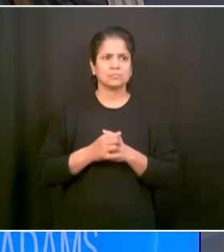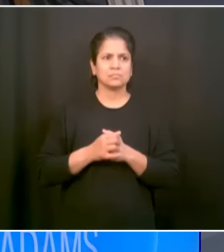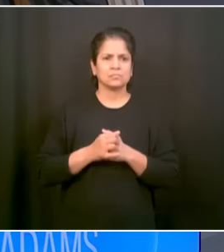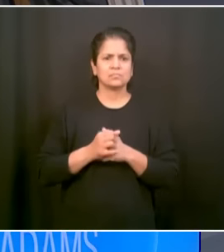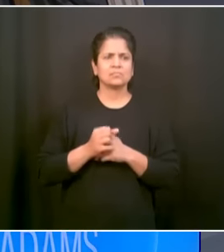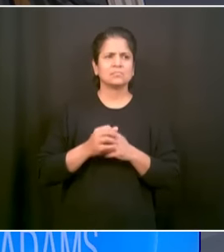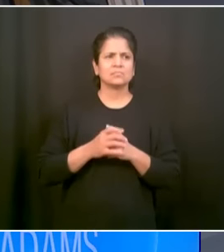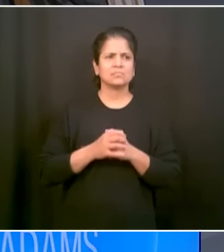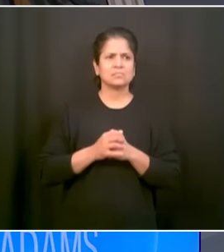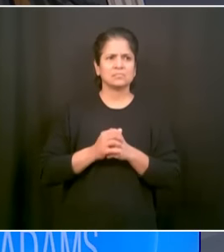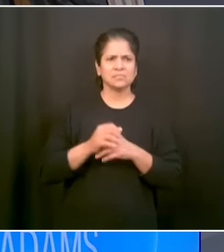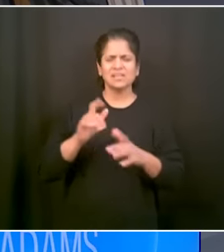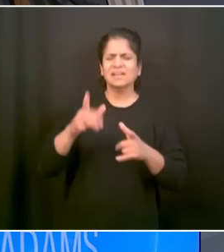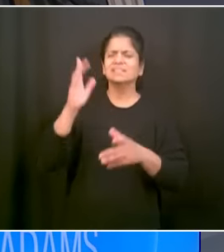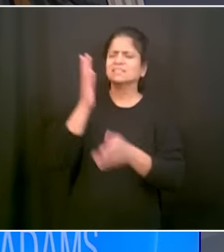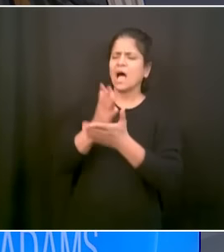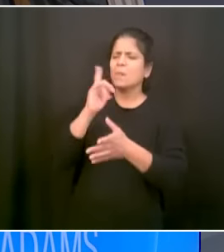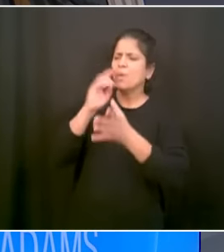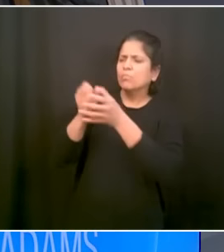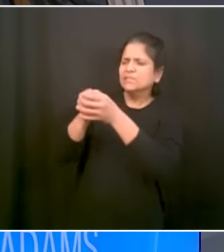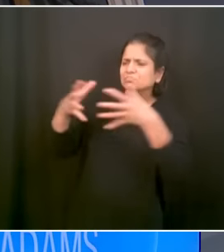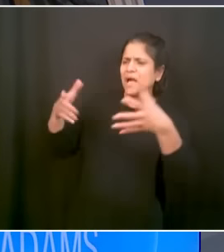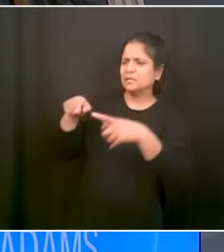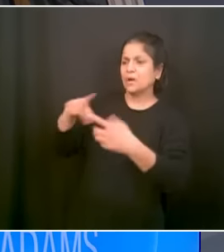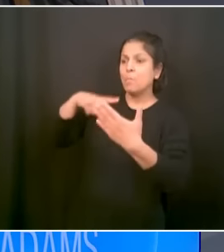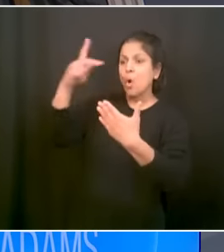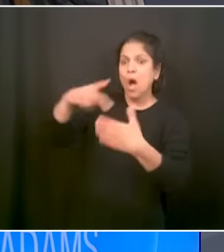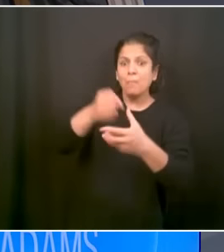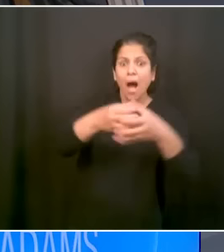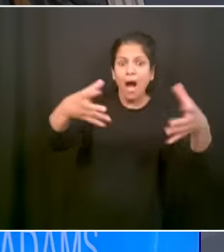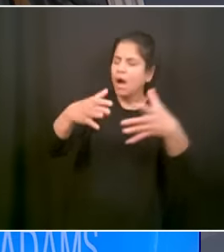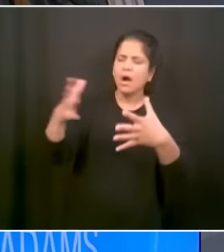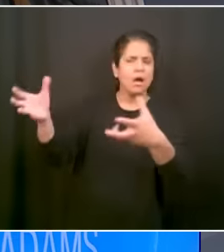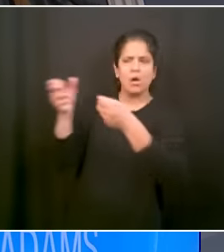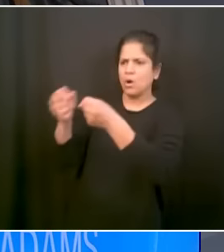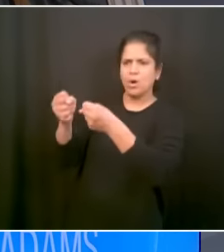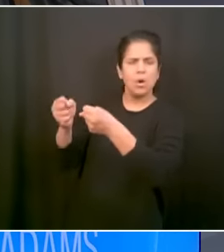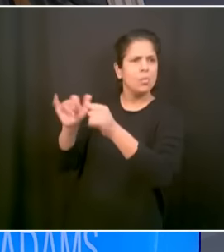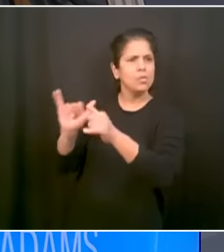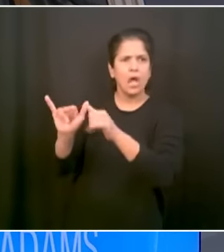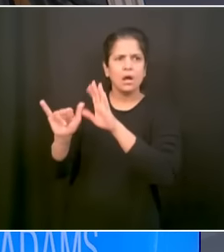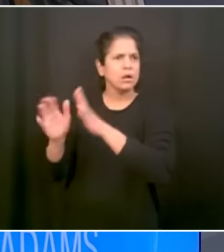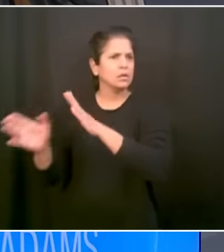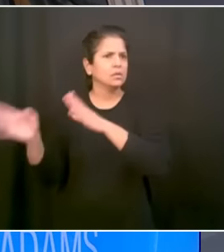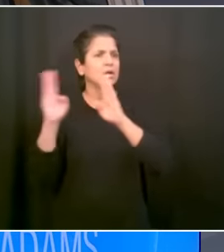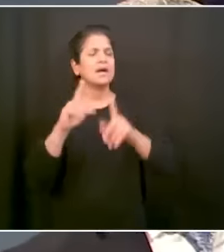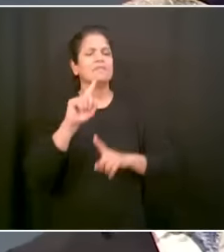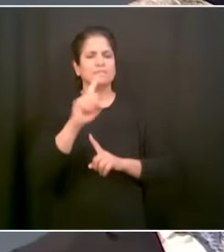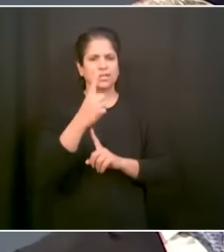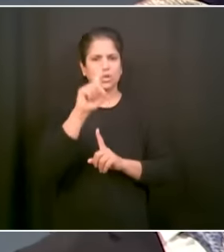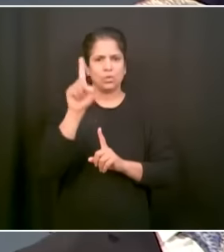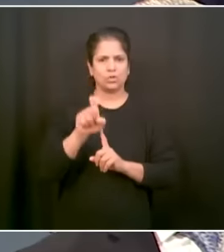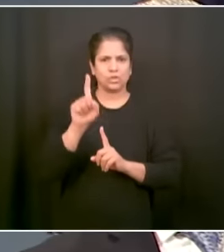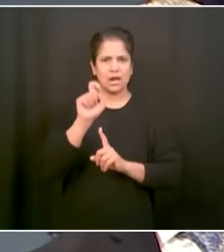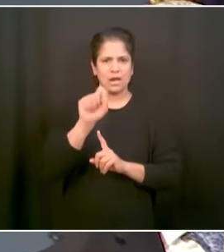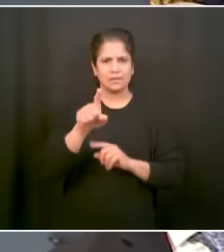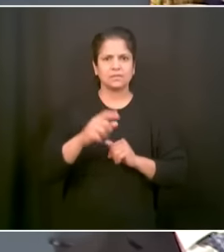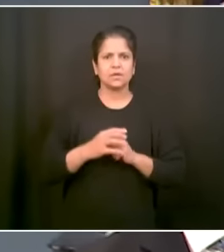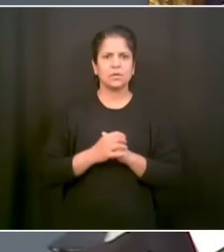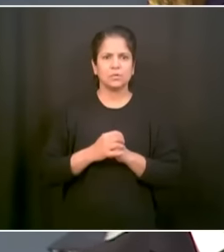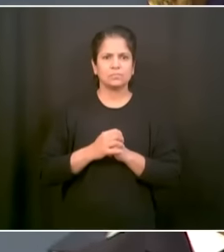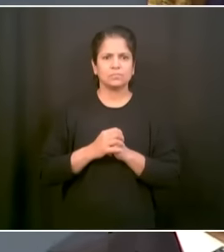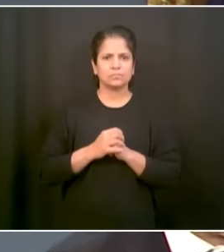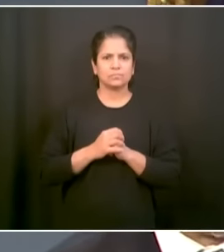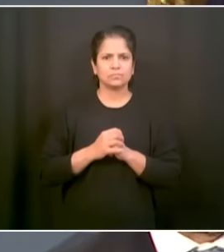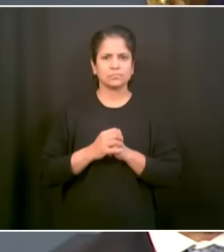Do that now or later? Let's first start with your first question, then go to your second, so we can make sure we answer it fully. You know, much of what